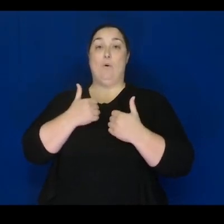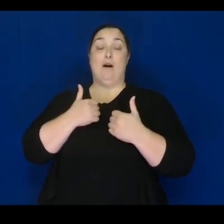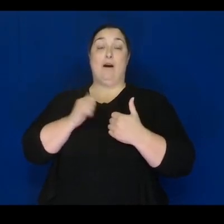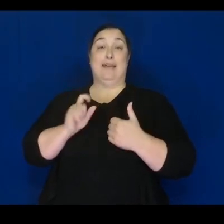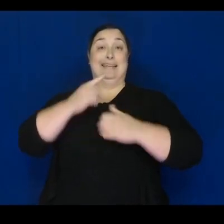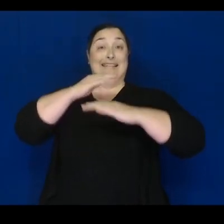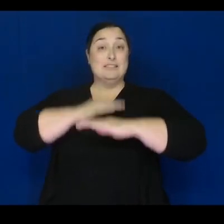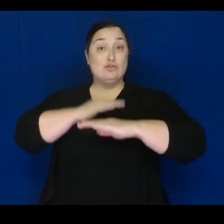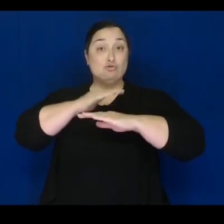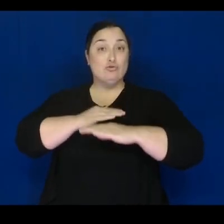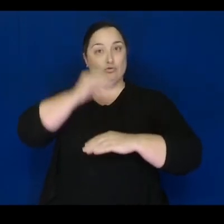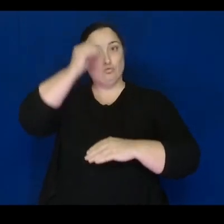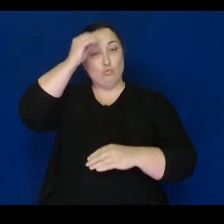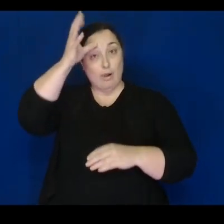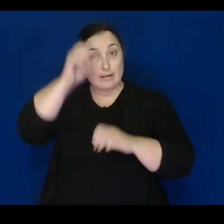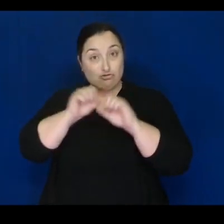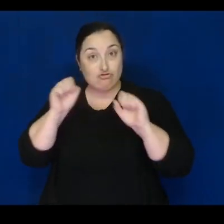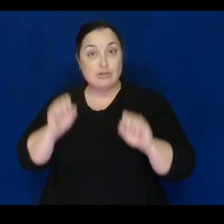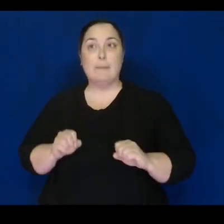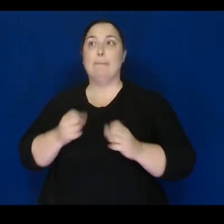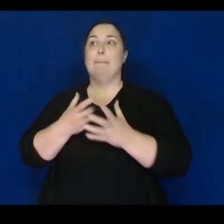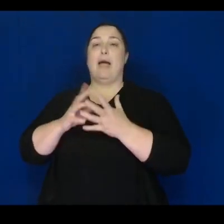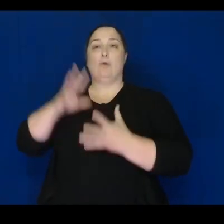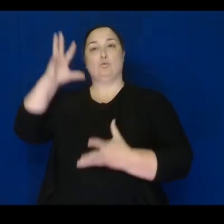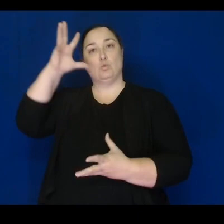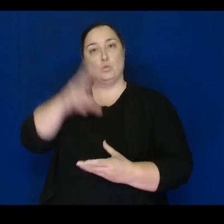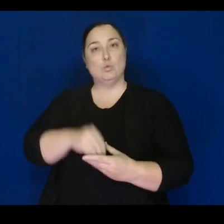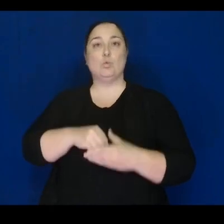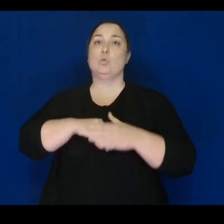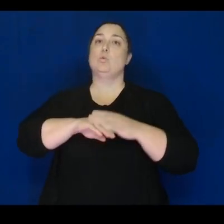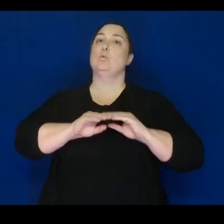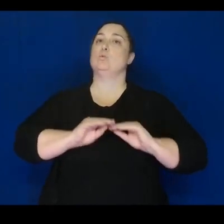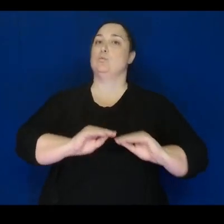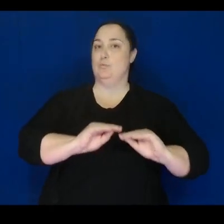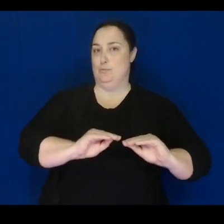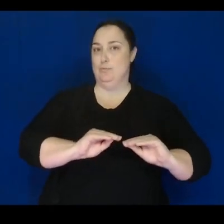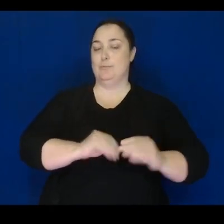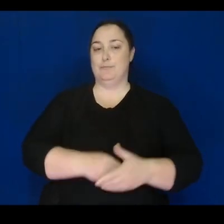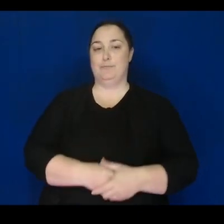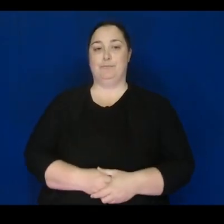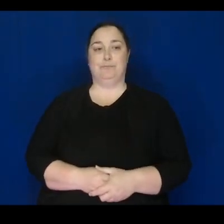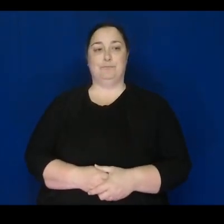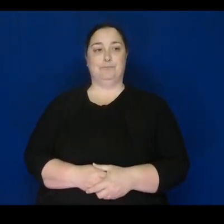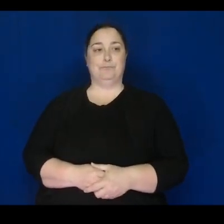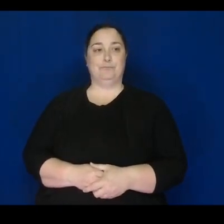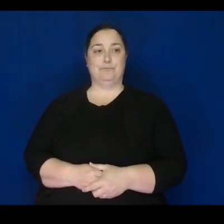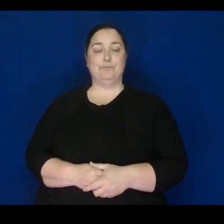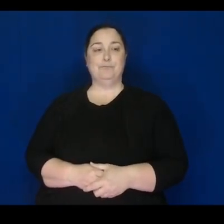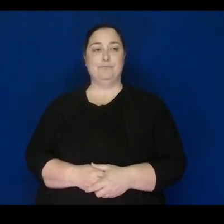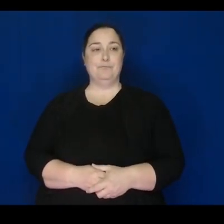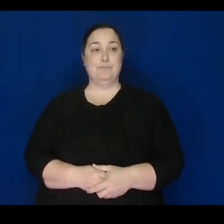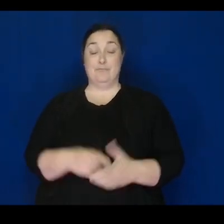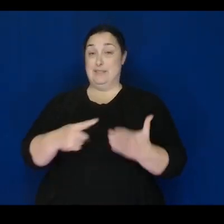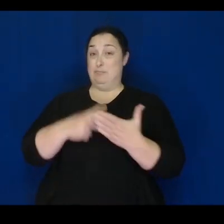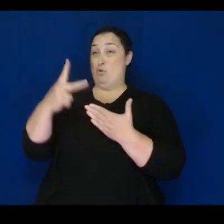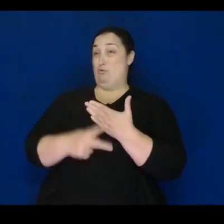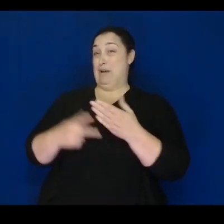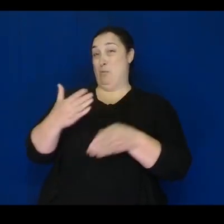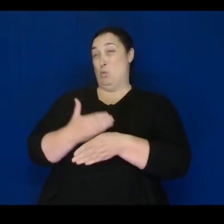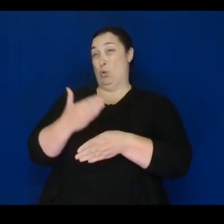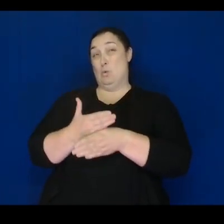things, particularly in the learning space as well. And so we've been working on this program for about a year and a